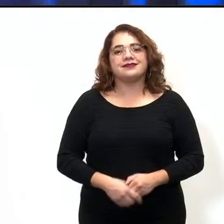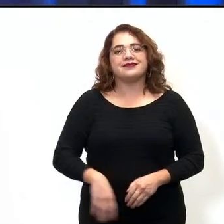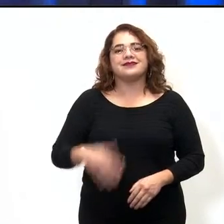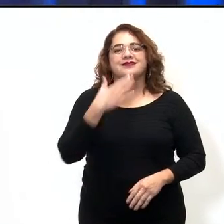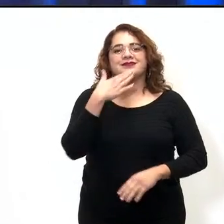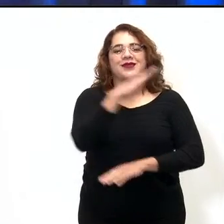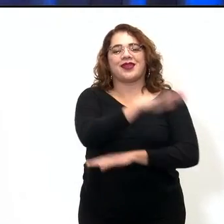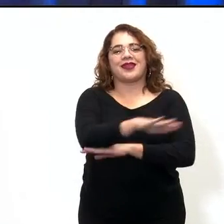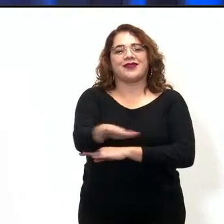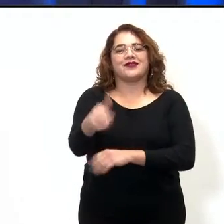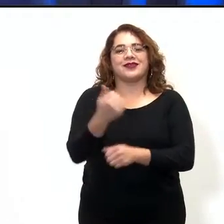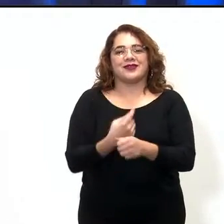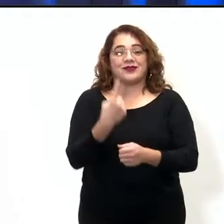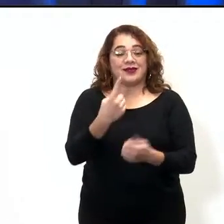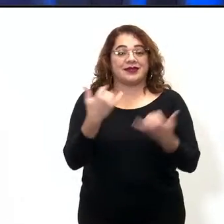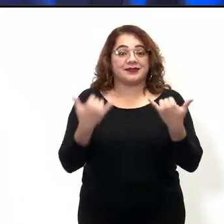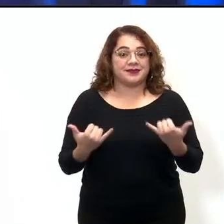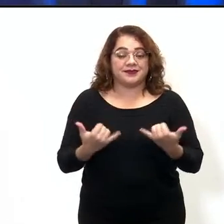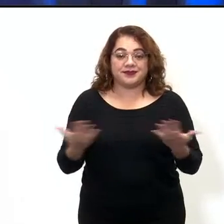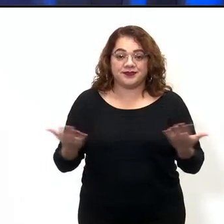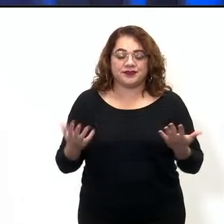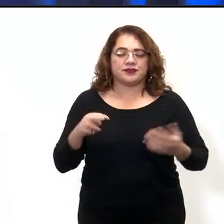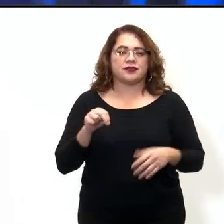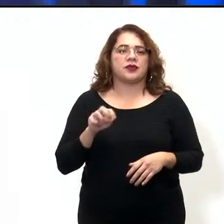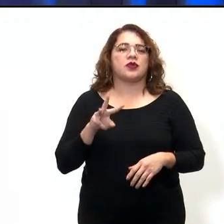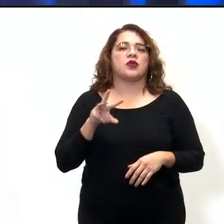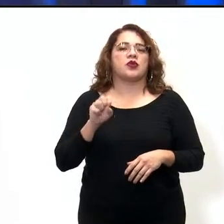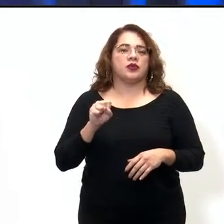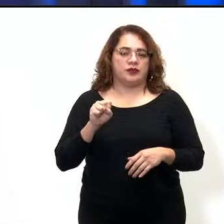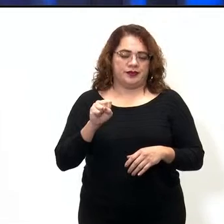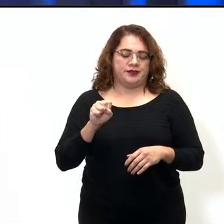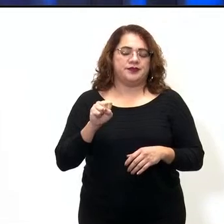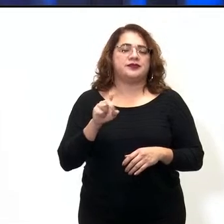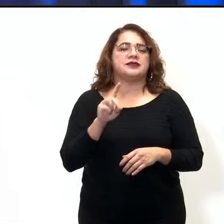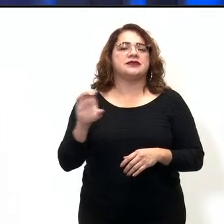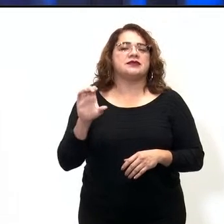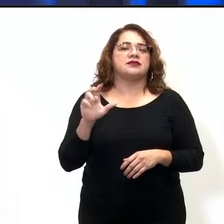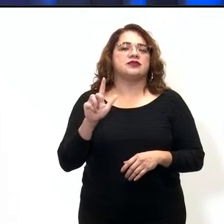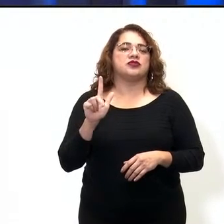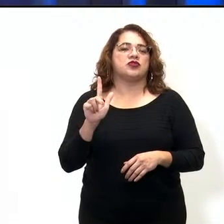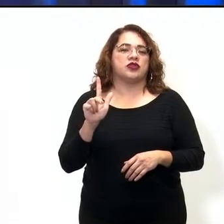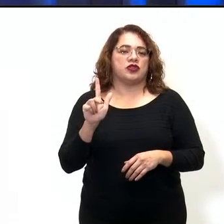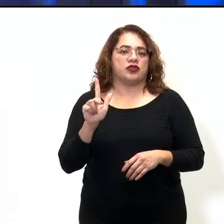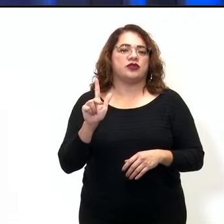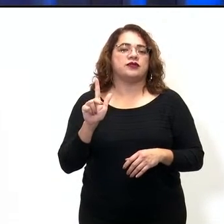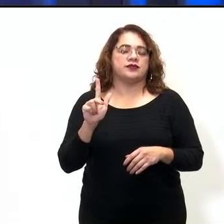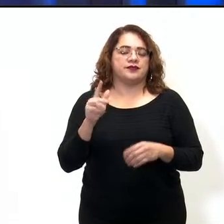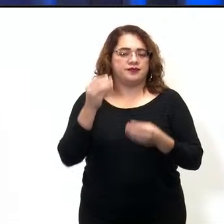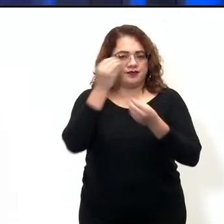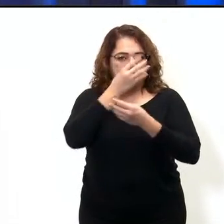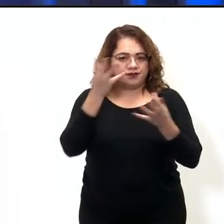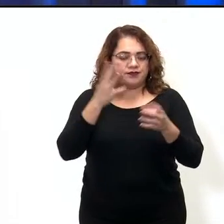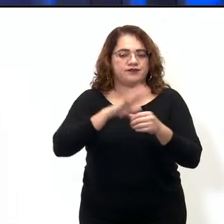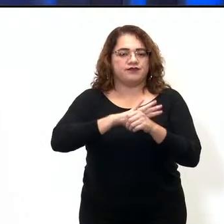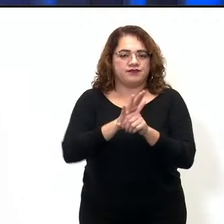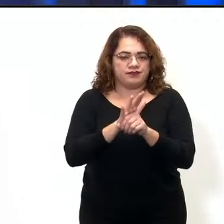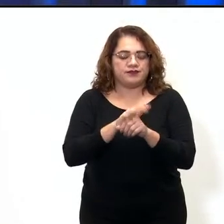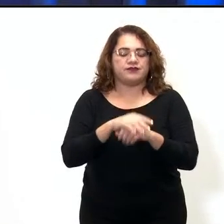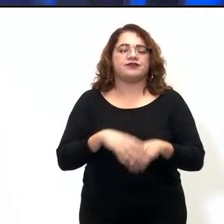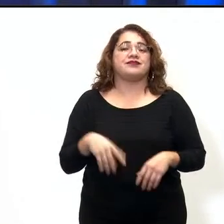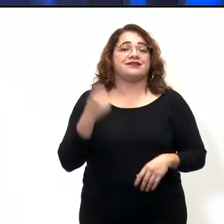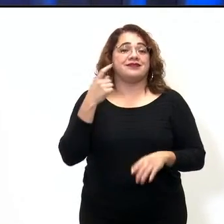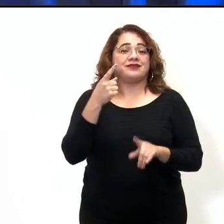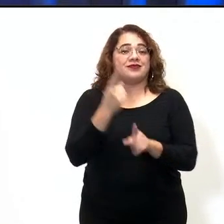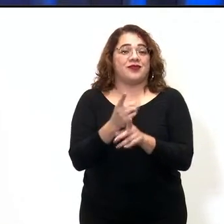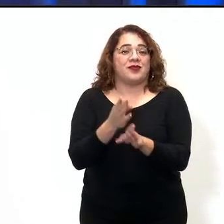Well, good afternoon, everybody. And today is our briefing for December the 23rd. It also is, of course, right before